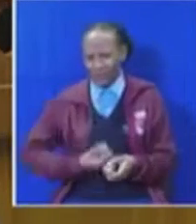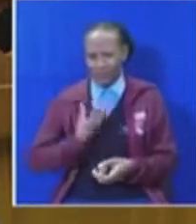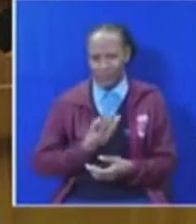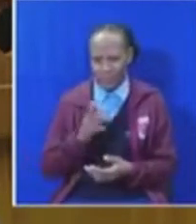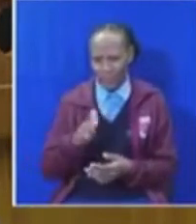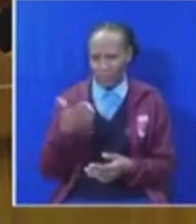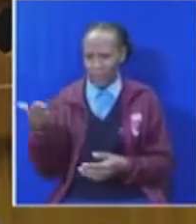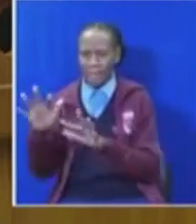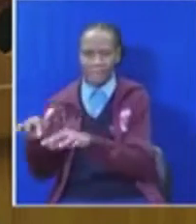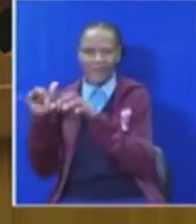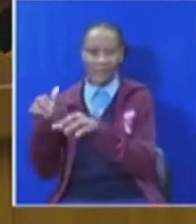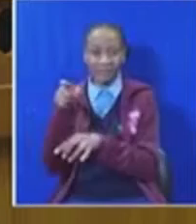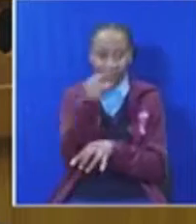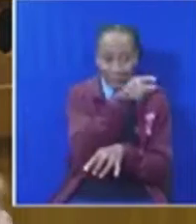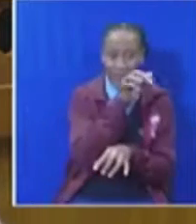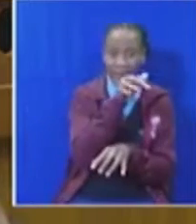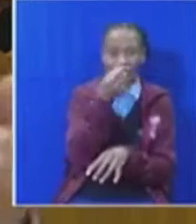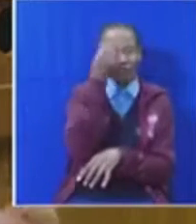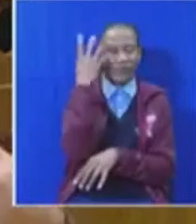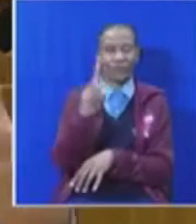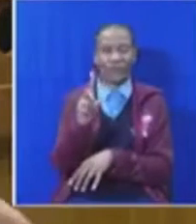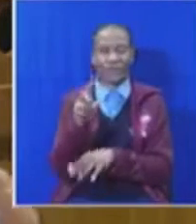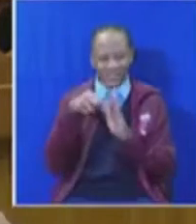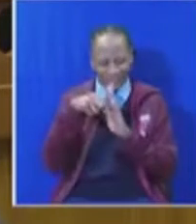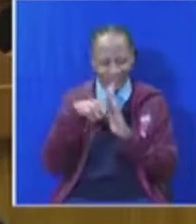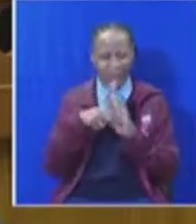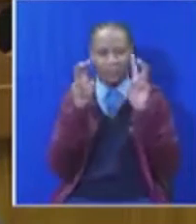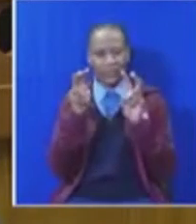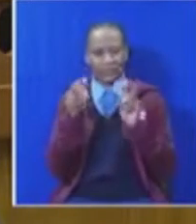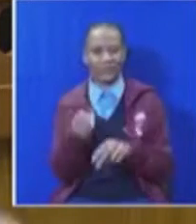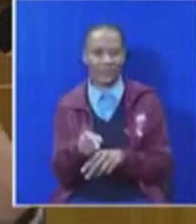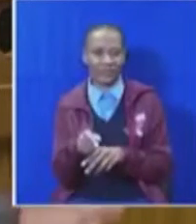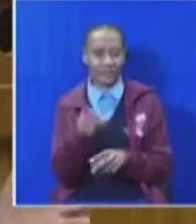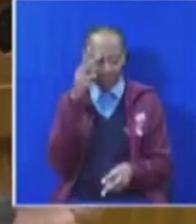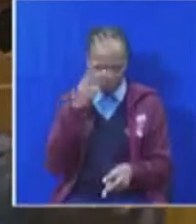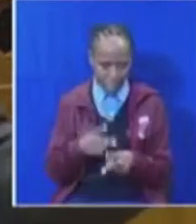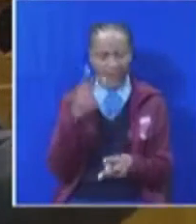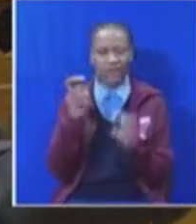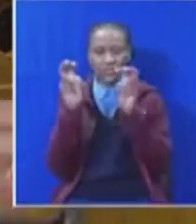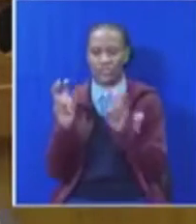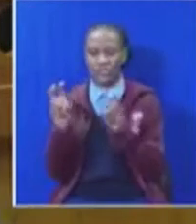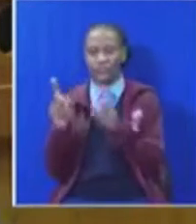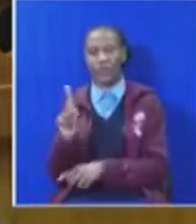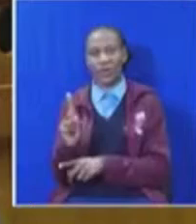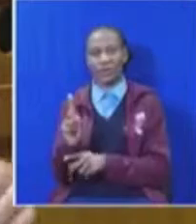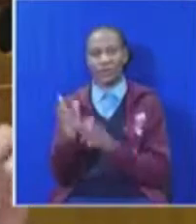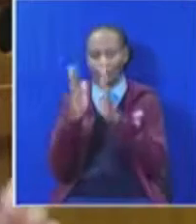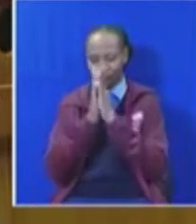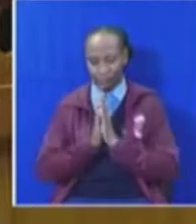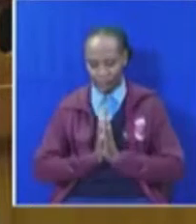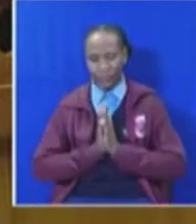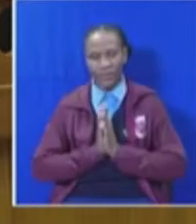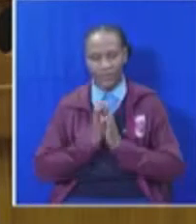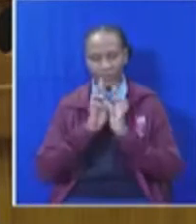the complexities of this matter, and it came down to an issue of religious sentiments.